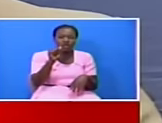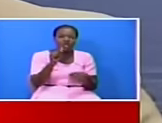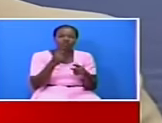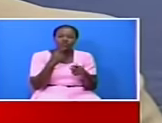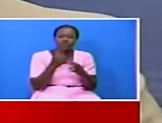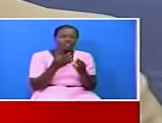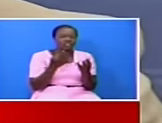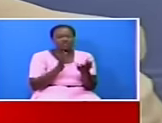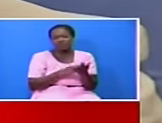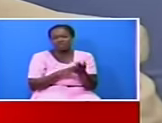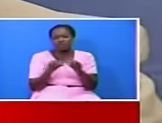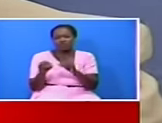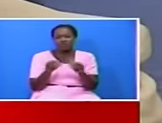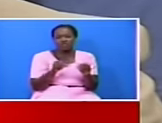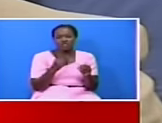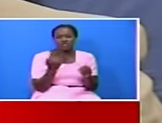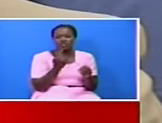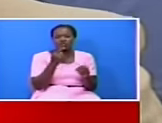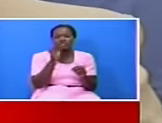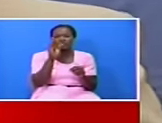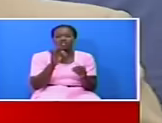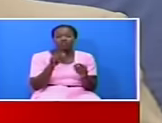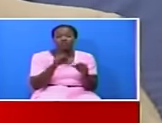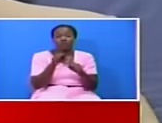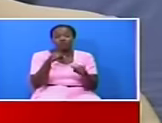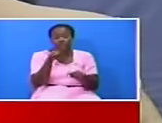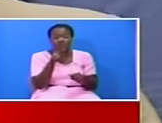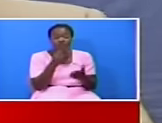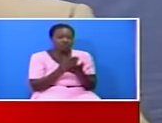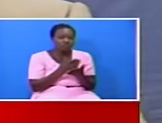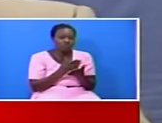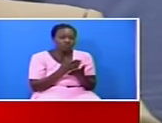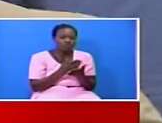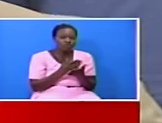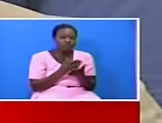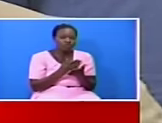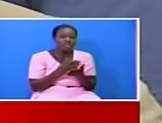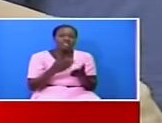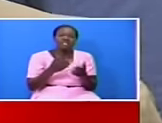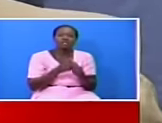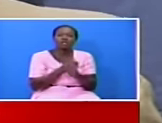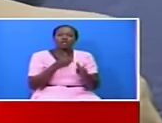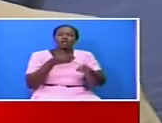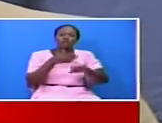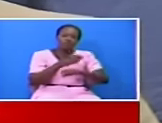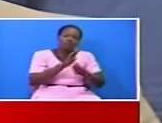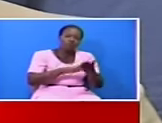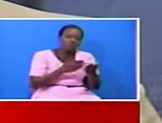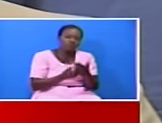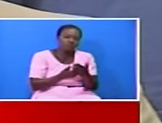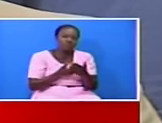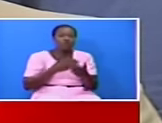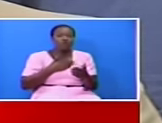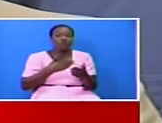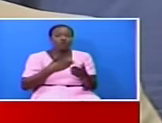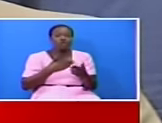fast evolving. The only thing digital about them is their theft, isn't it? Yeah. It is beyond proportions that we all can